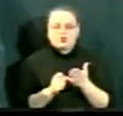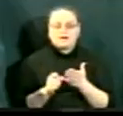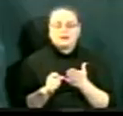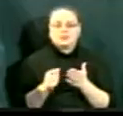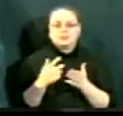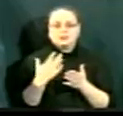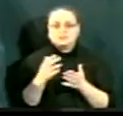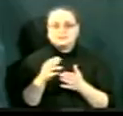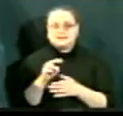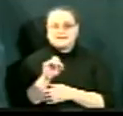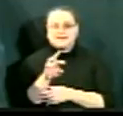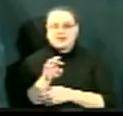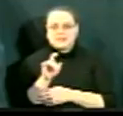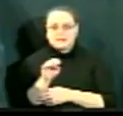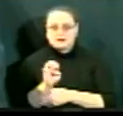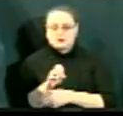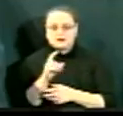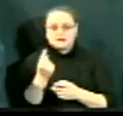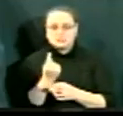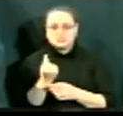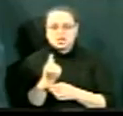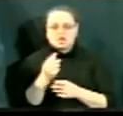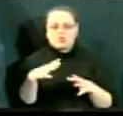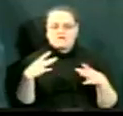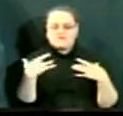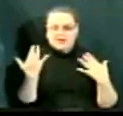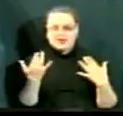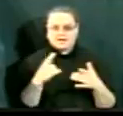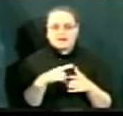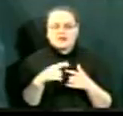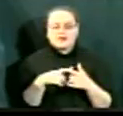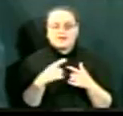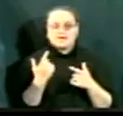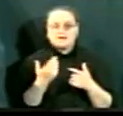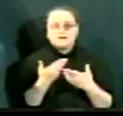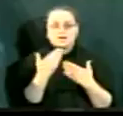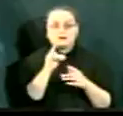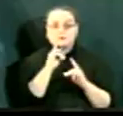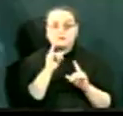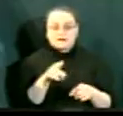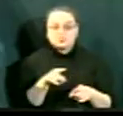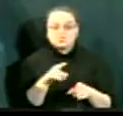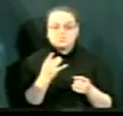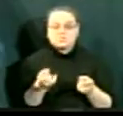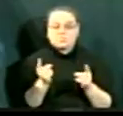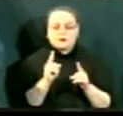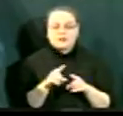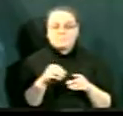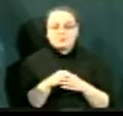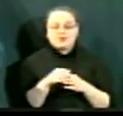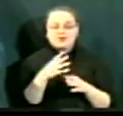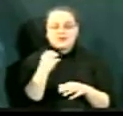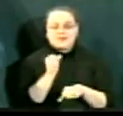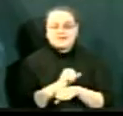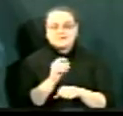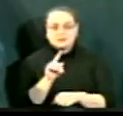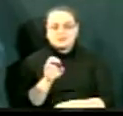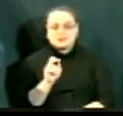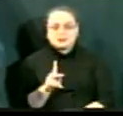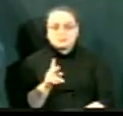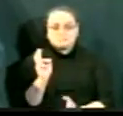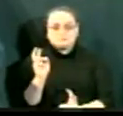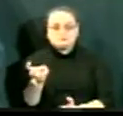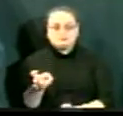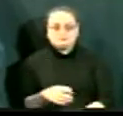to narrate a single event in a correct sequence and provide a reaction to what happened in the assigned text, end